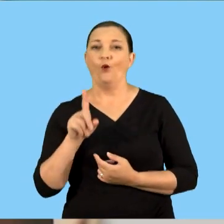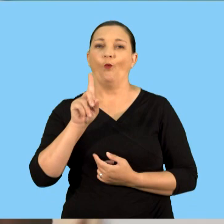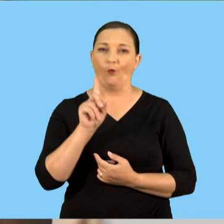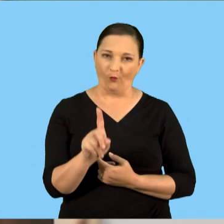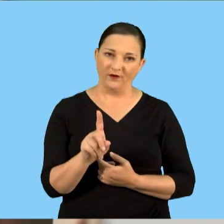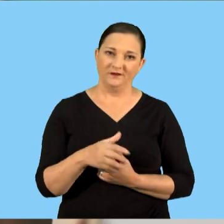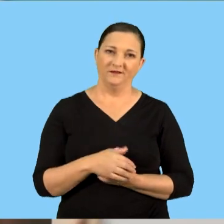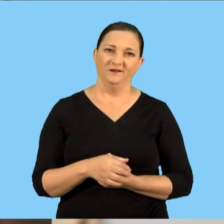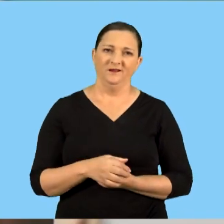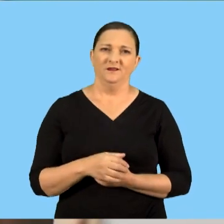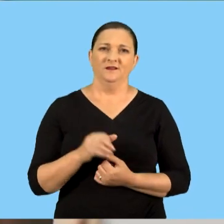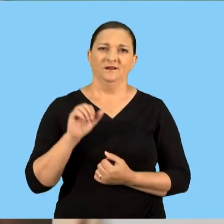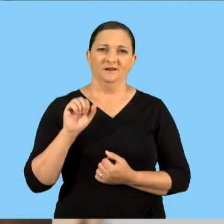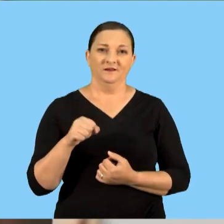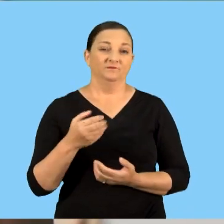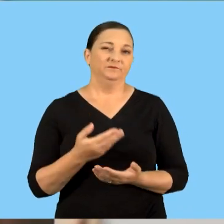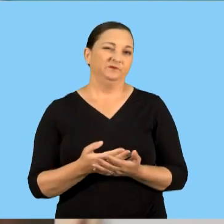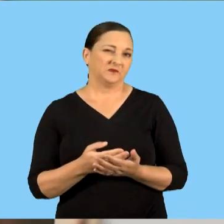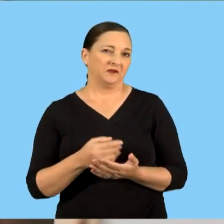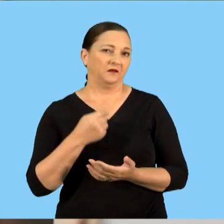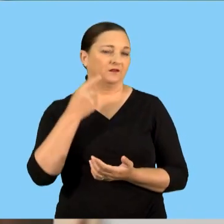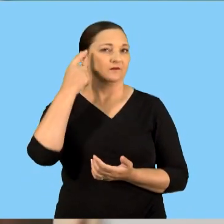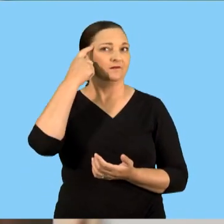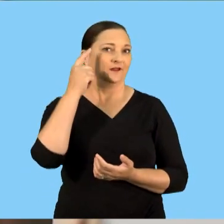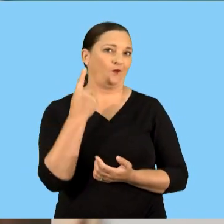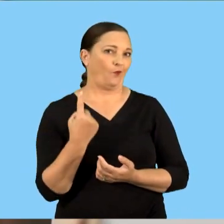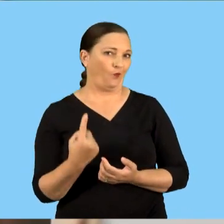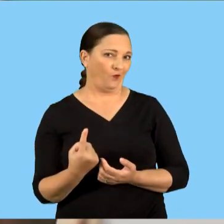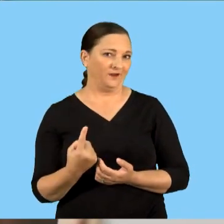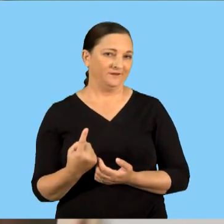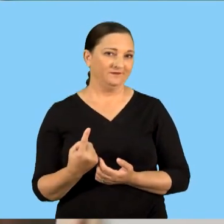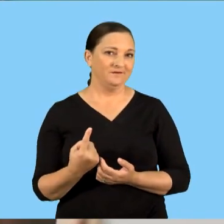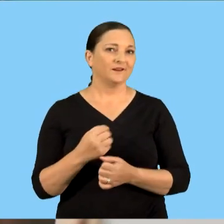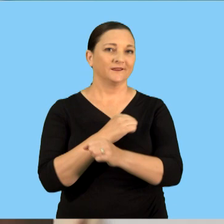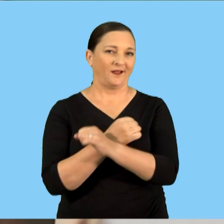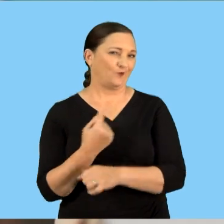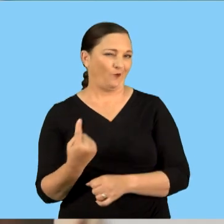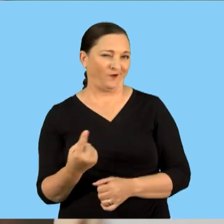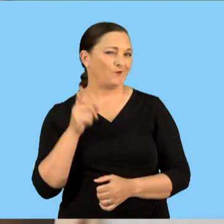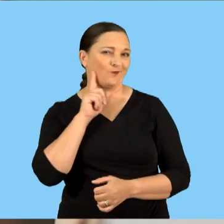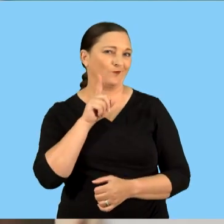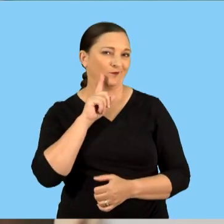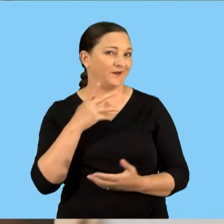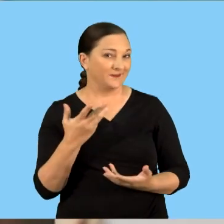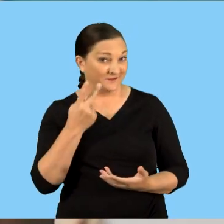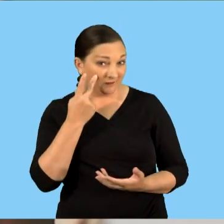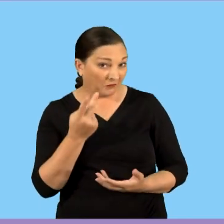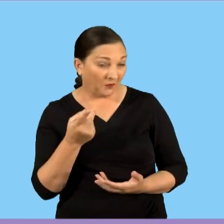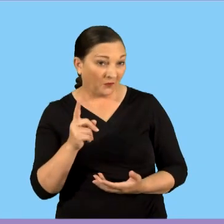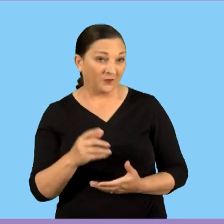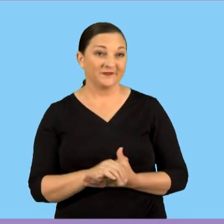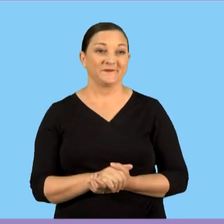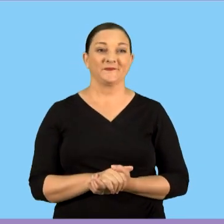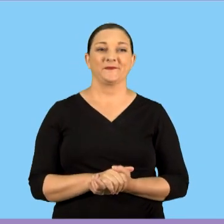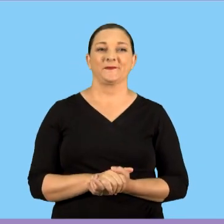remember, you can also think of those properties of 1 and you would know what the answer is going to be there. So because I am dividing a negative number